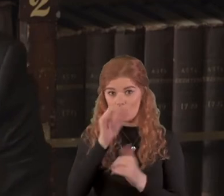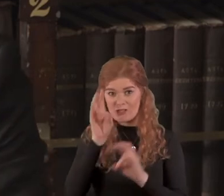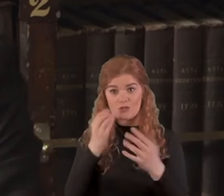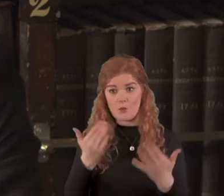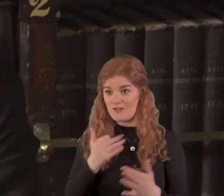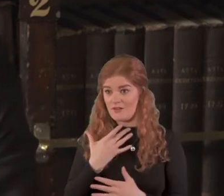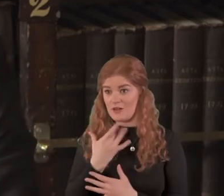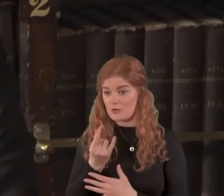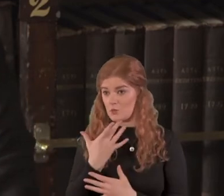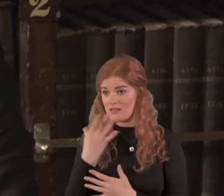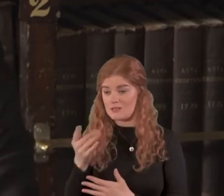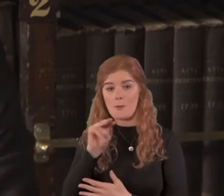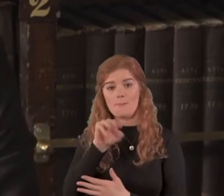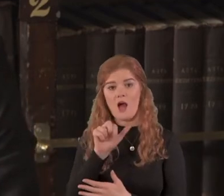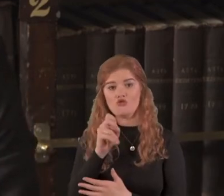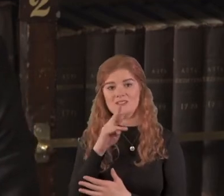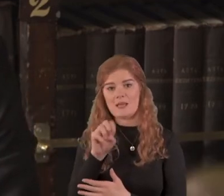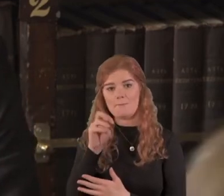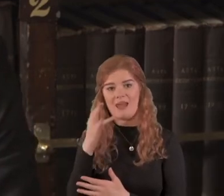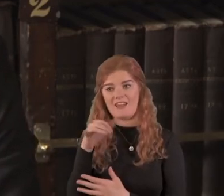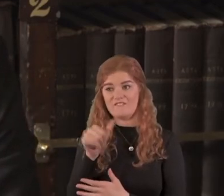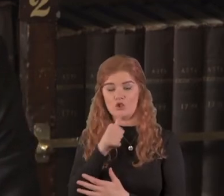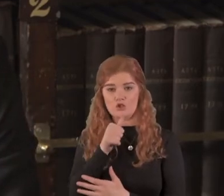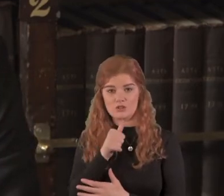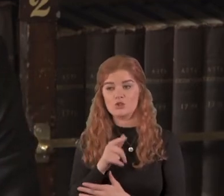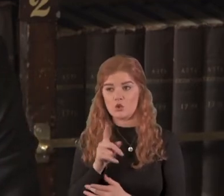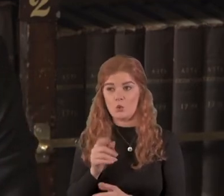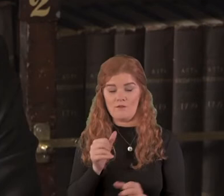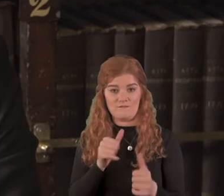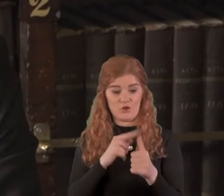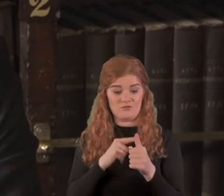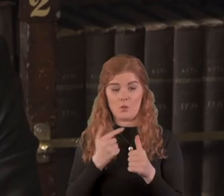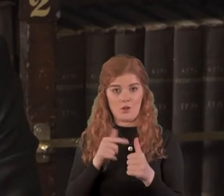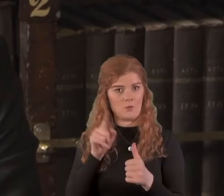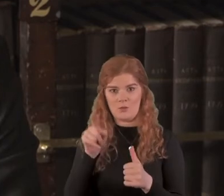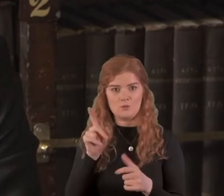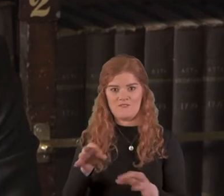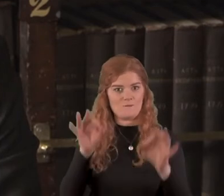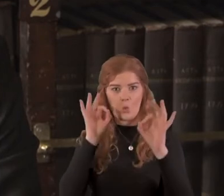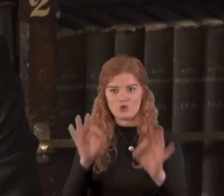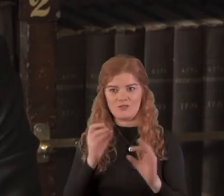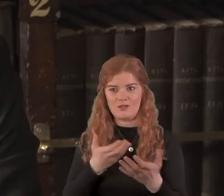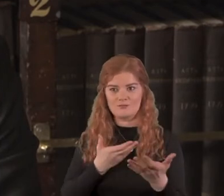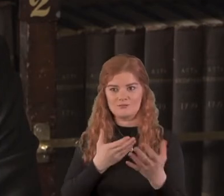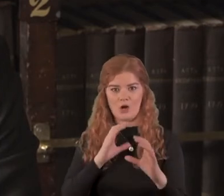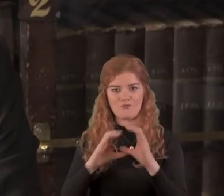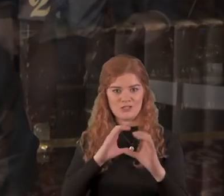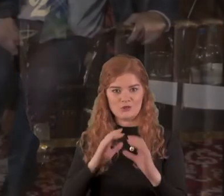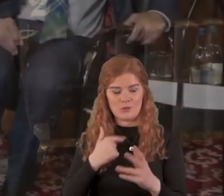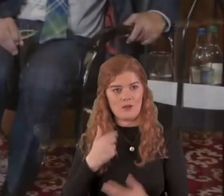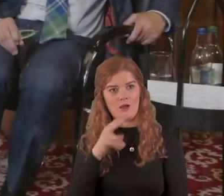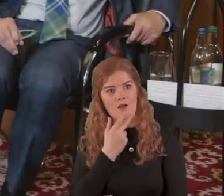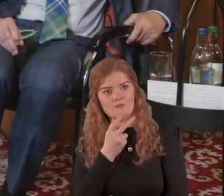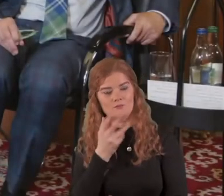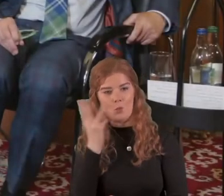So for Maurice Manning, first of all. Thanks. First of all, that was really wonderful conversation. The time flew by. You